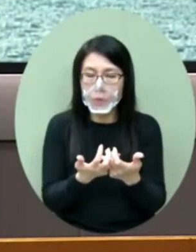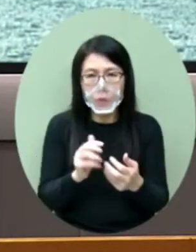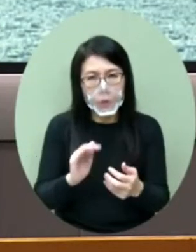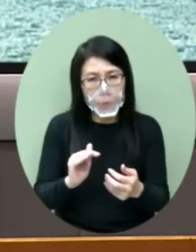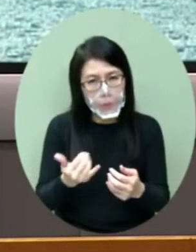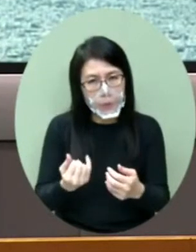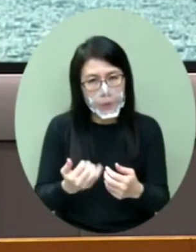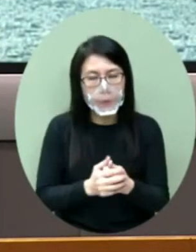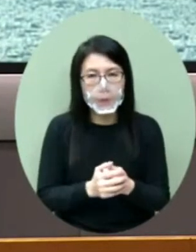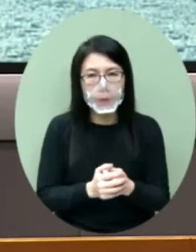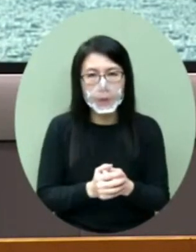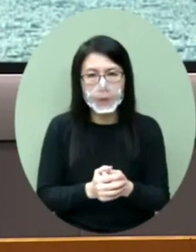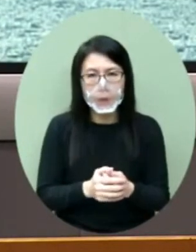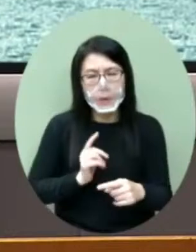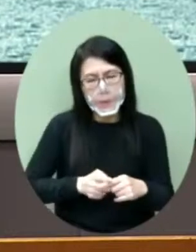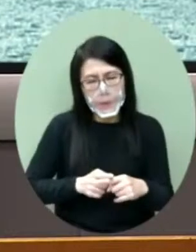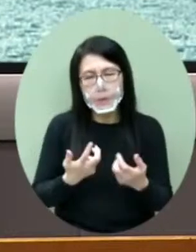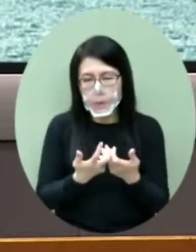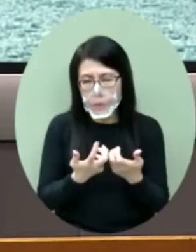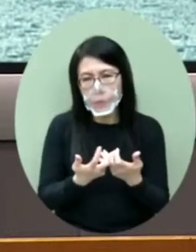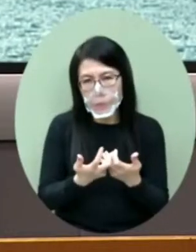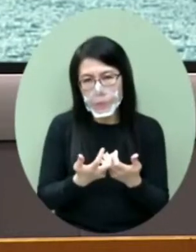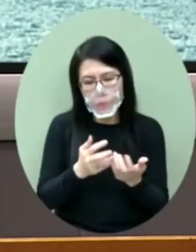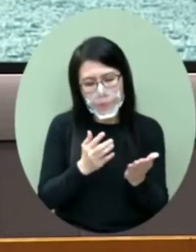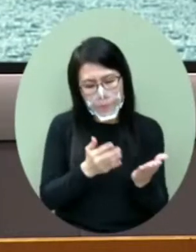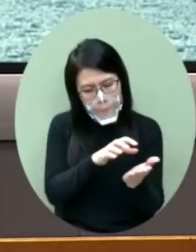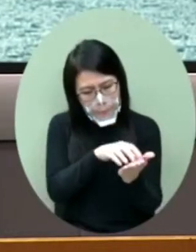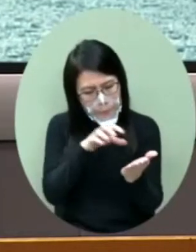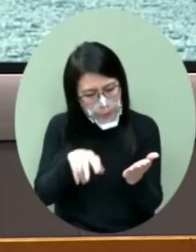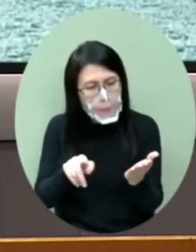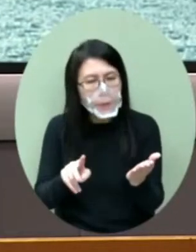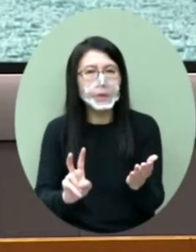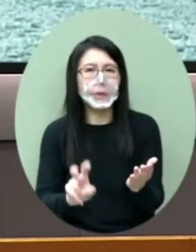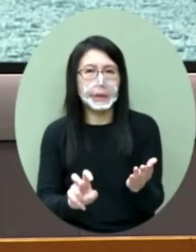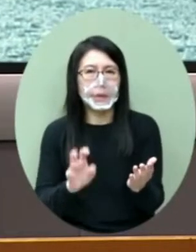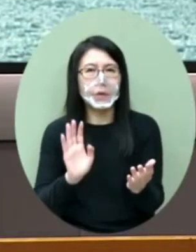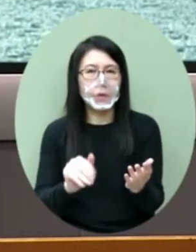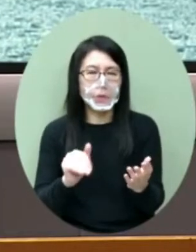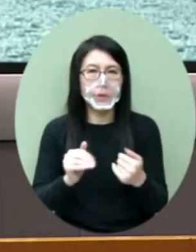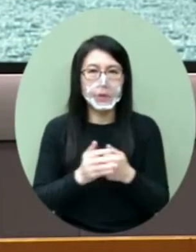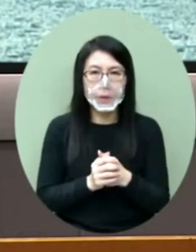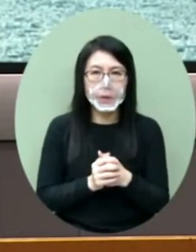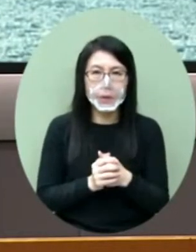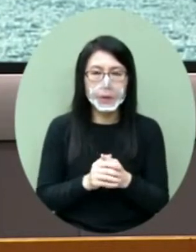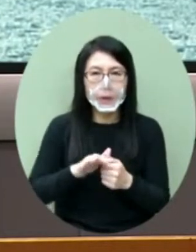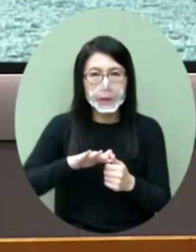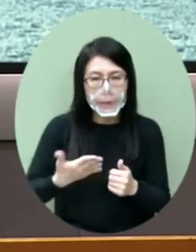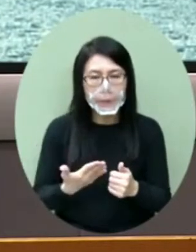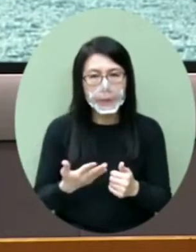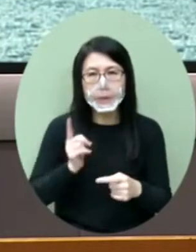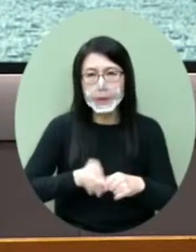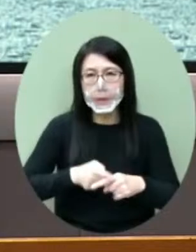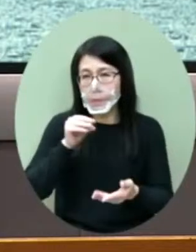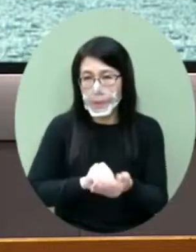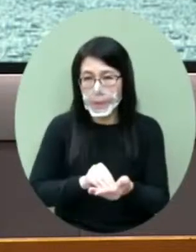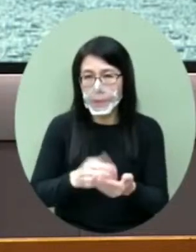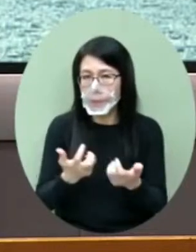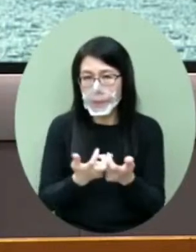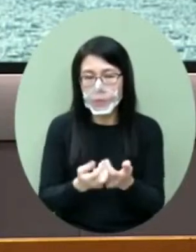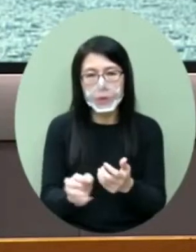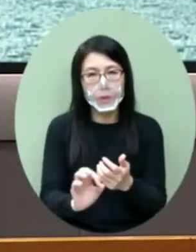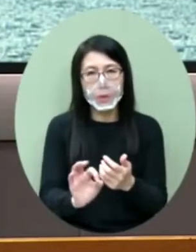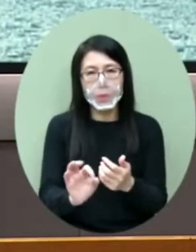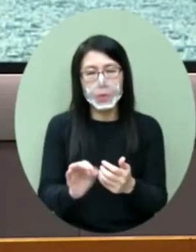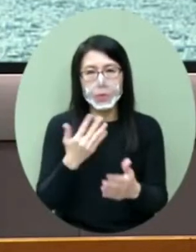an estimate figure to calculate that. Of course, this figure can be of reference. However, we do not have